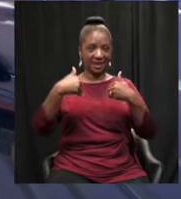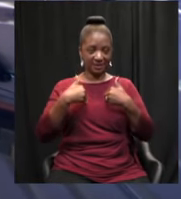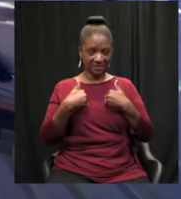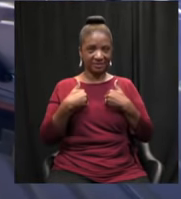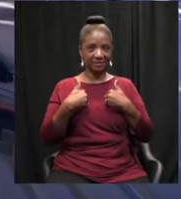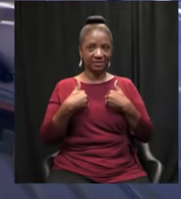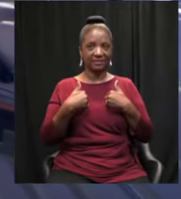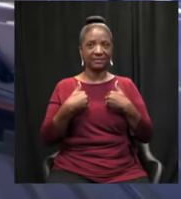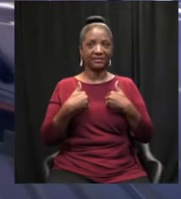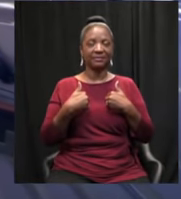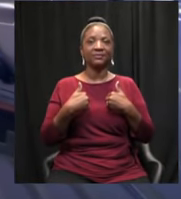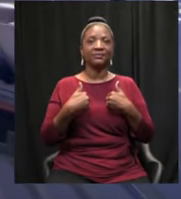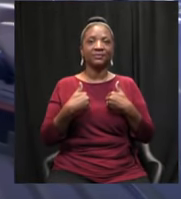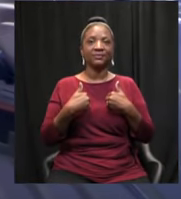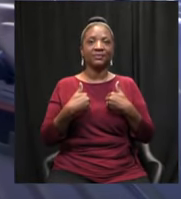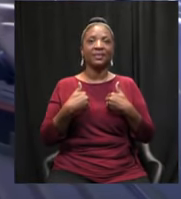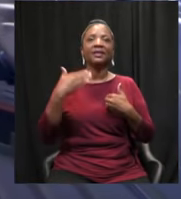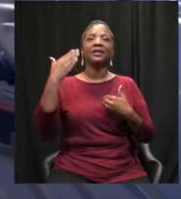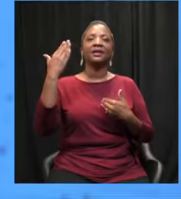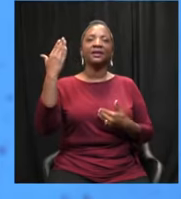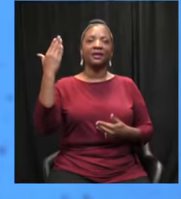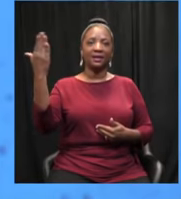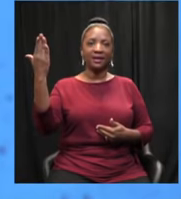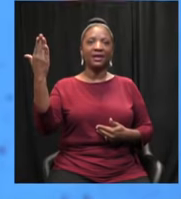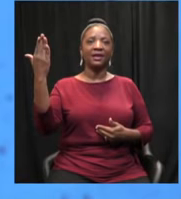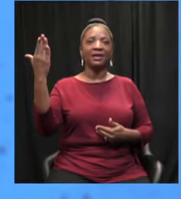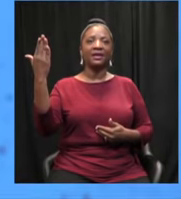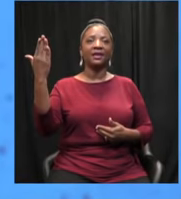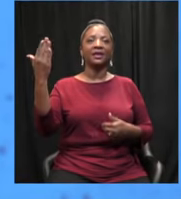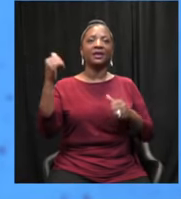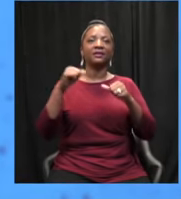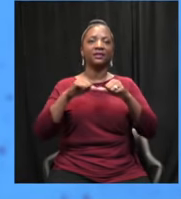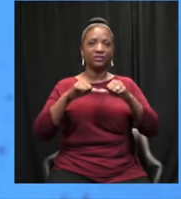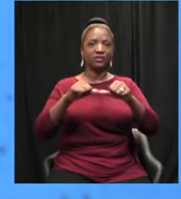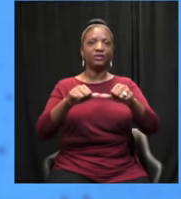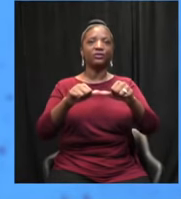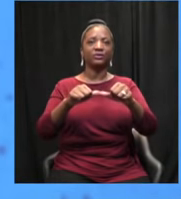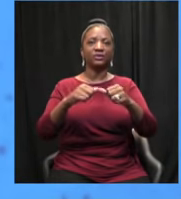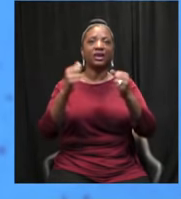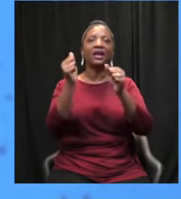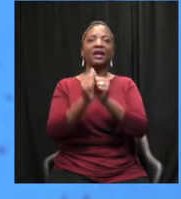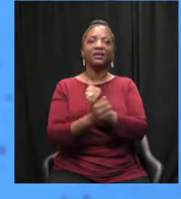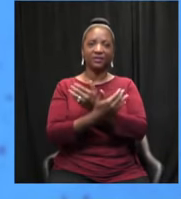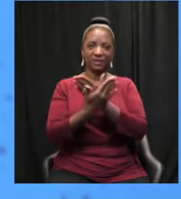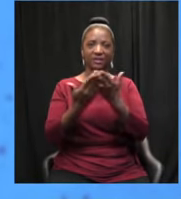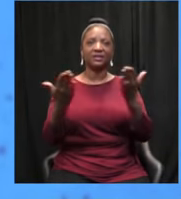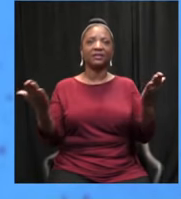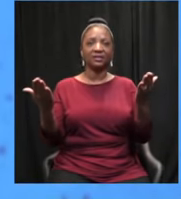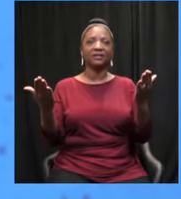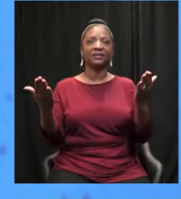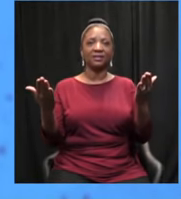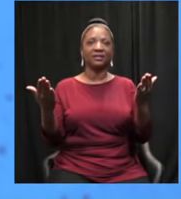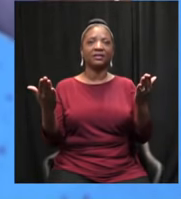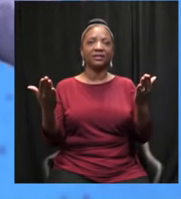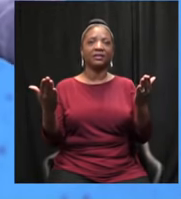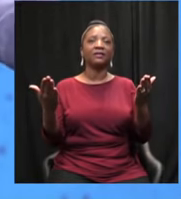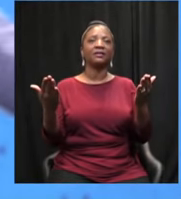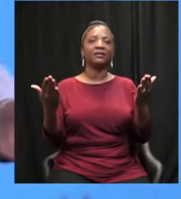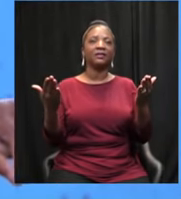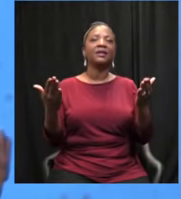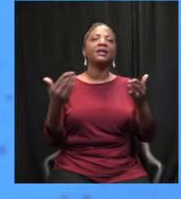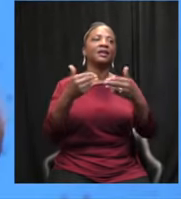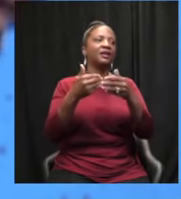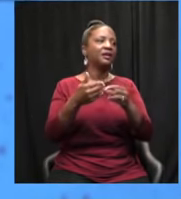sustained by him. He sustains everything, and everything is held by him. Colossians says, he is before